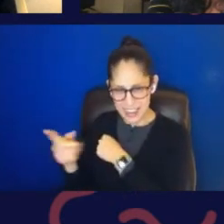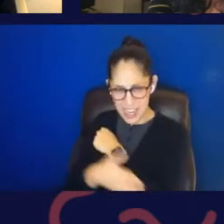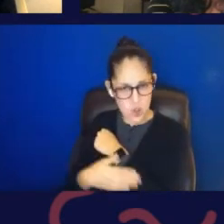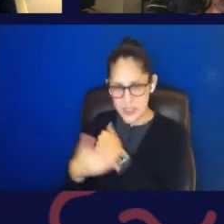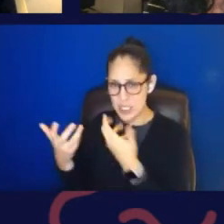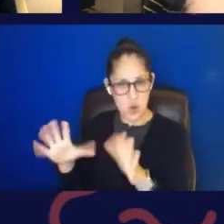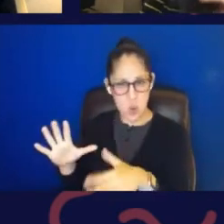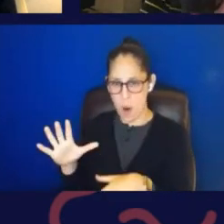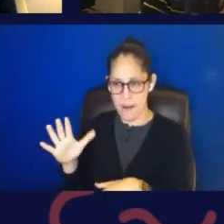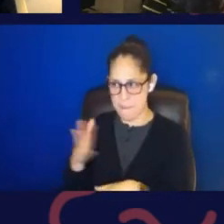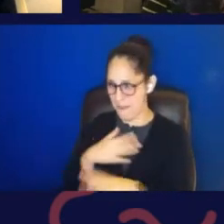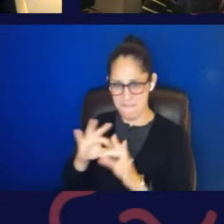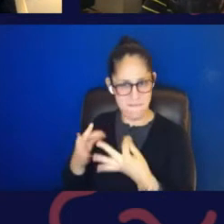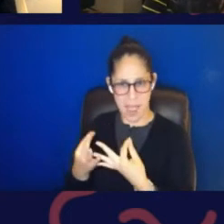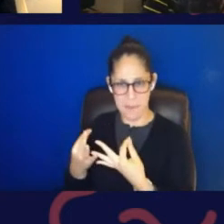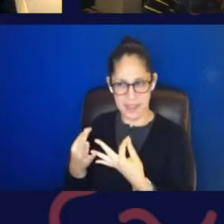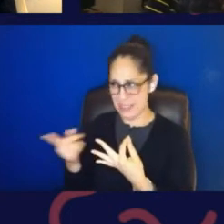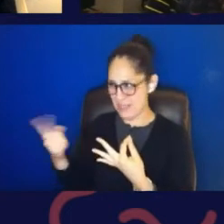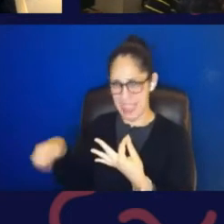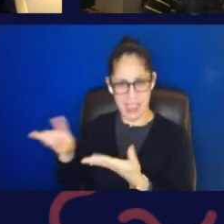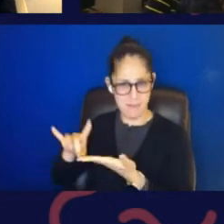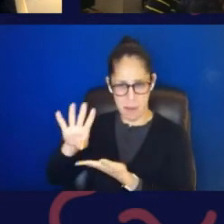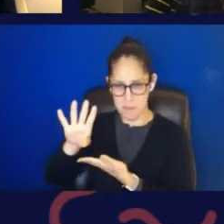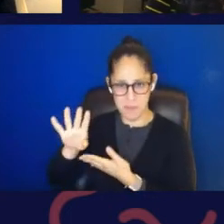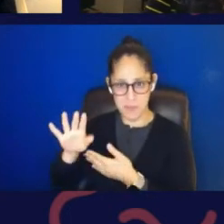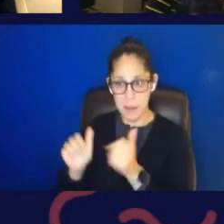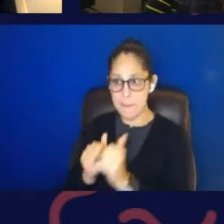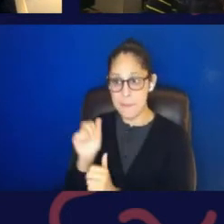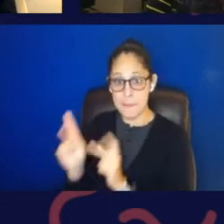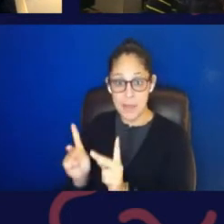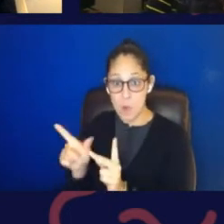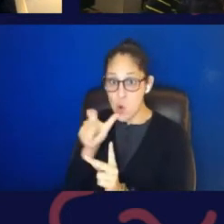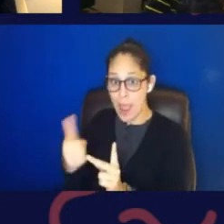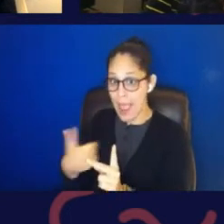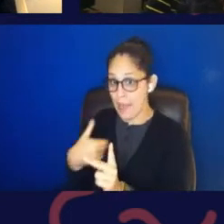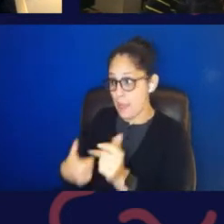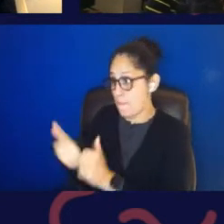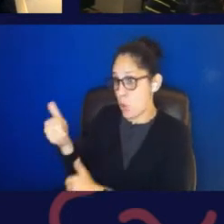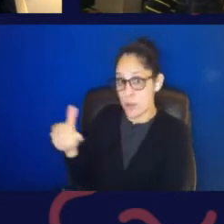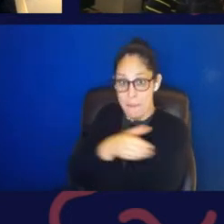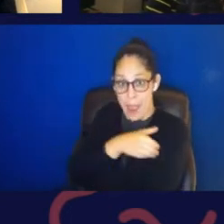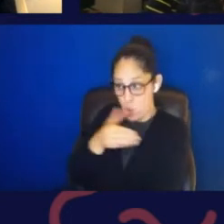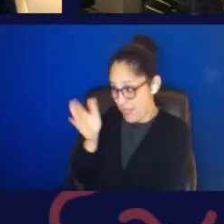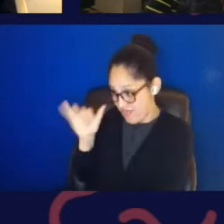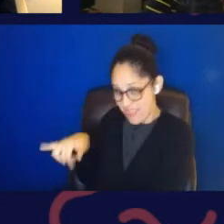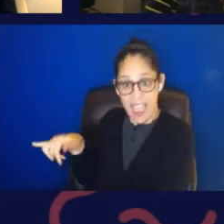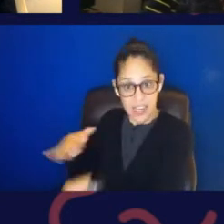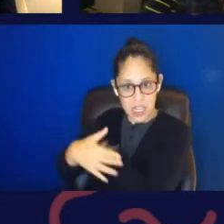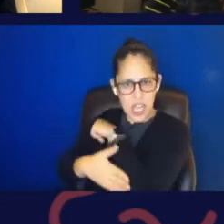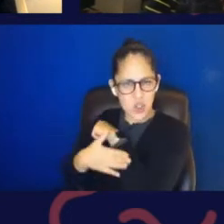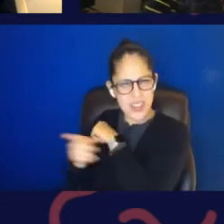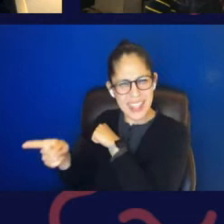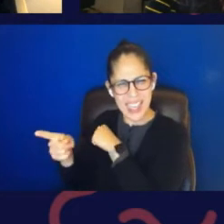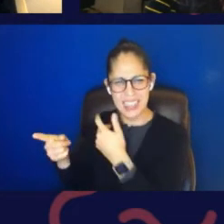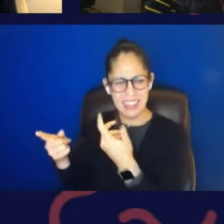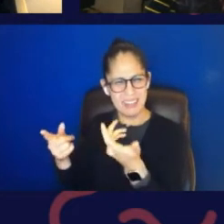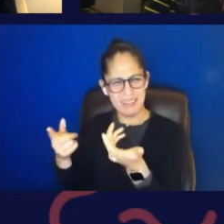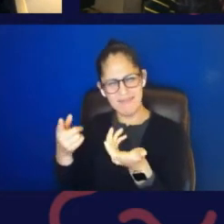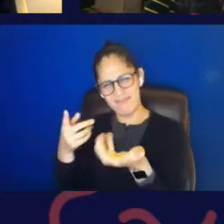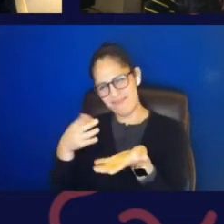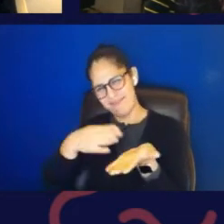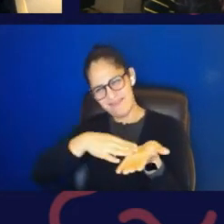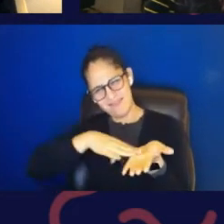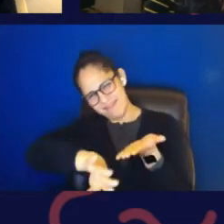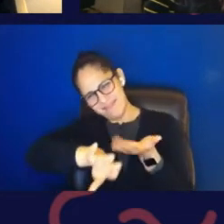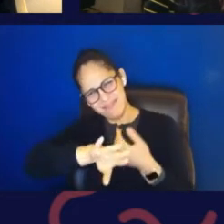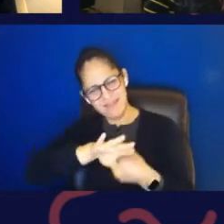the people who have the most power in that country were starving us. They were neglecting us. The police were